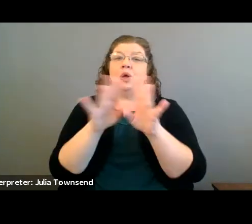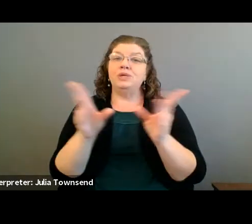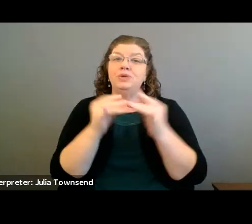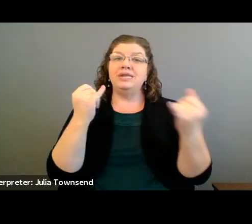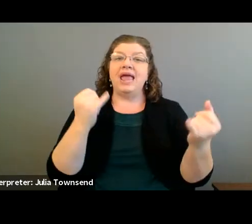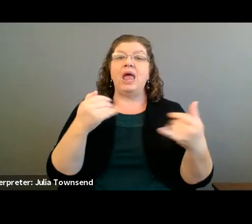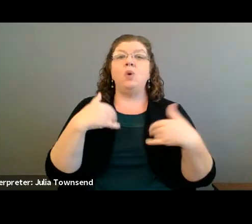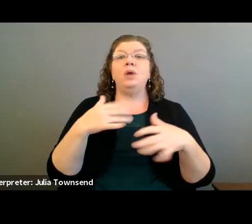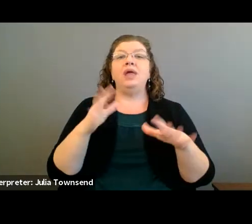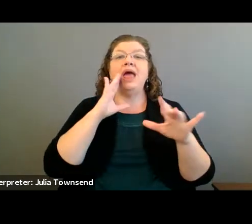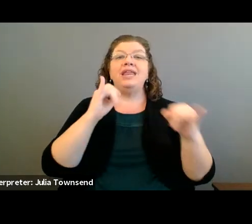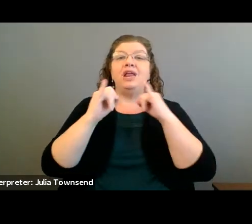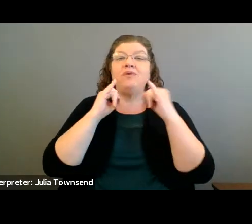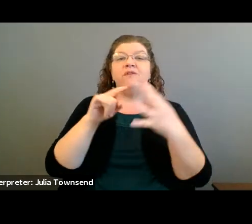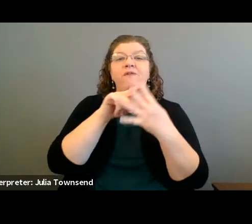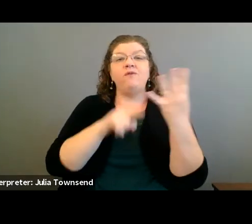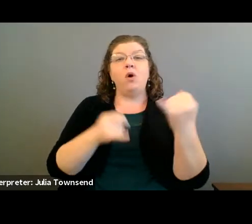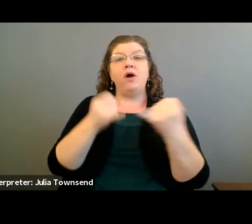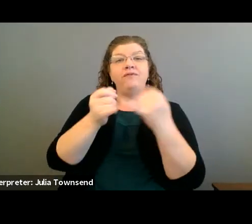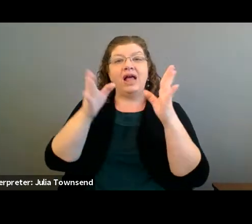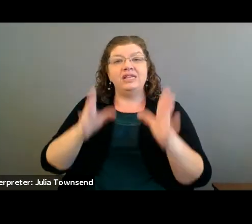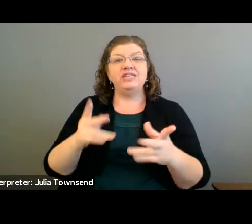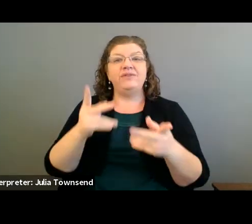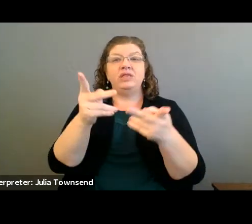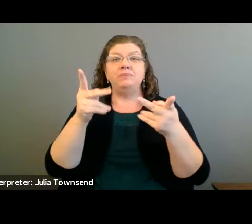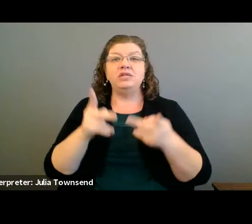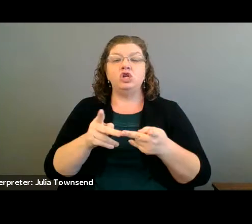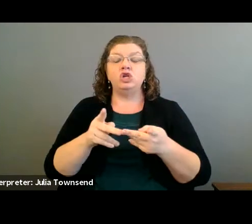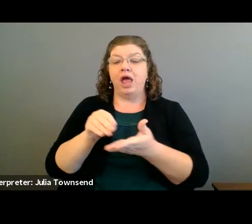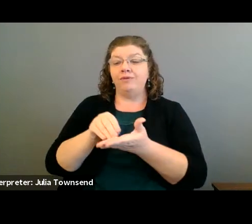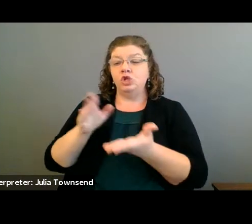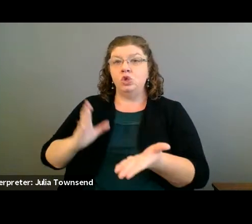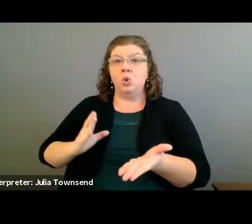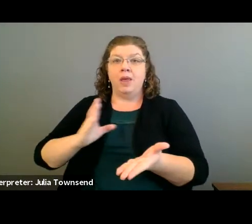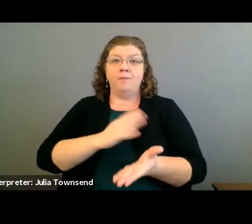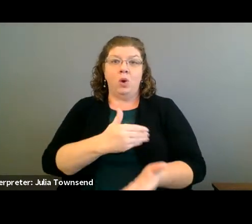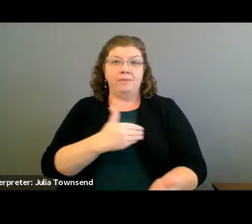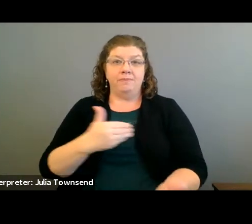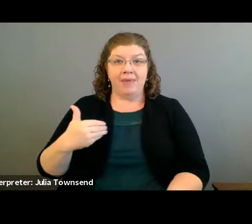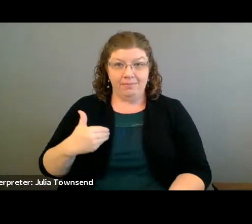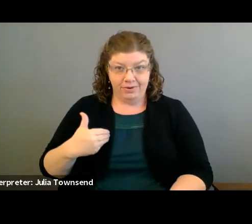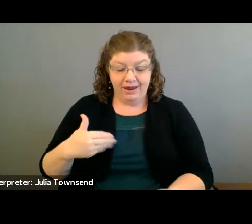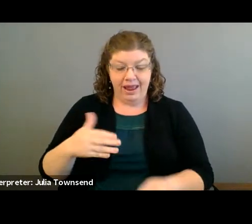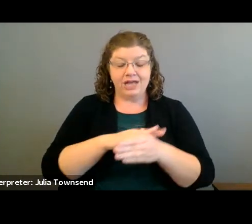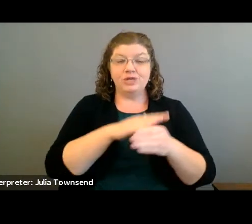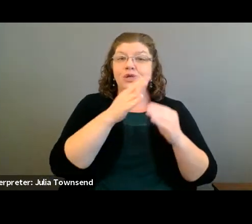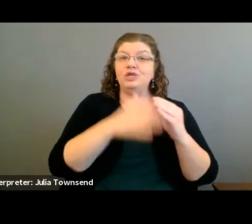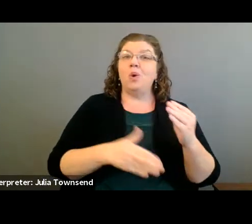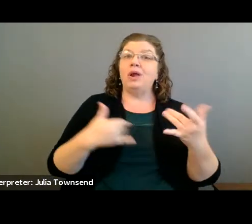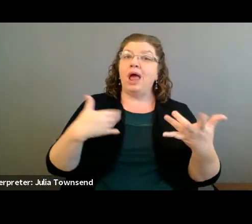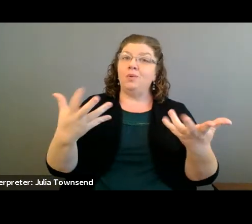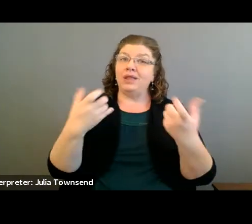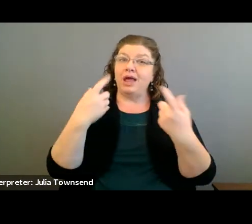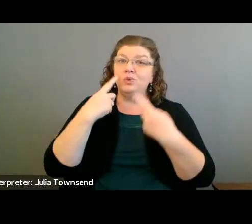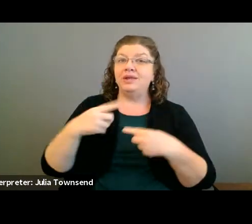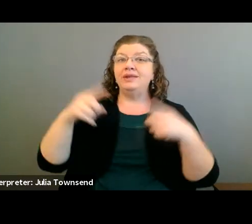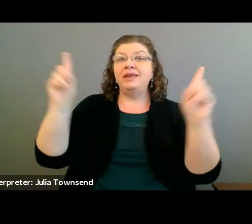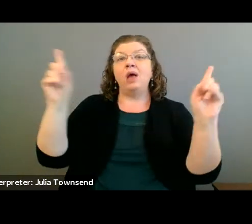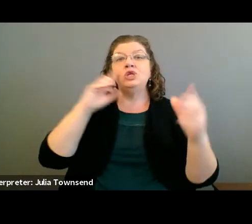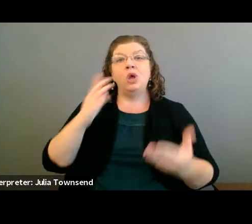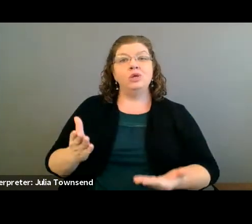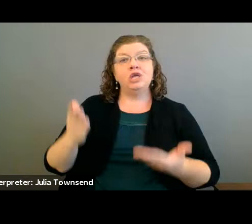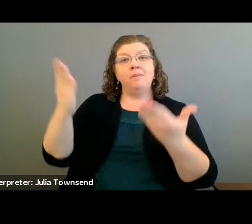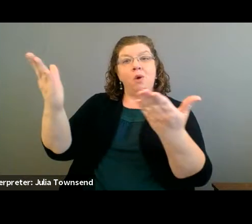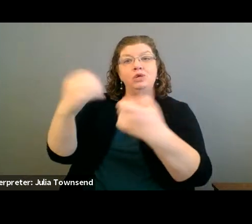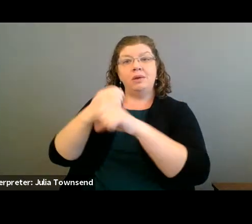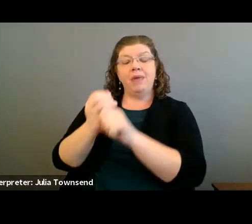with 4 finalists were held for the position of student board member. As a result, I would like to announce that there was a motion made by